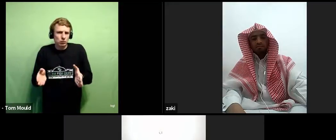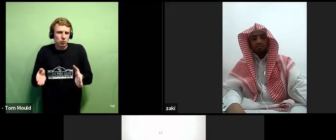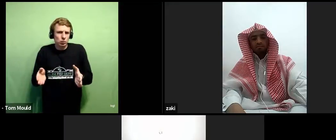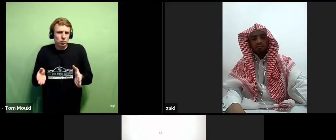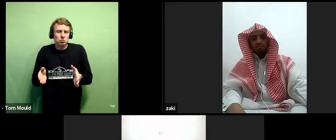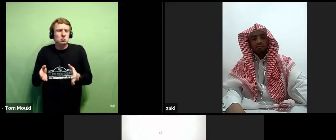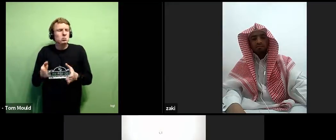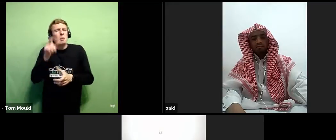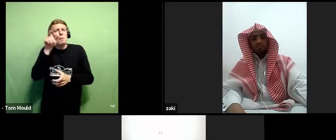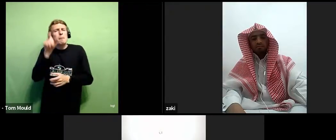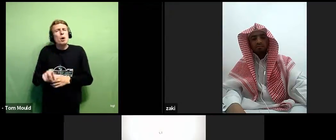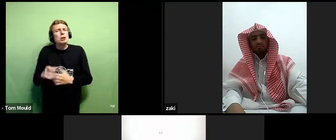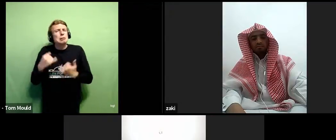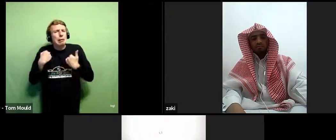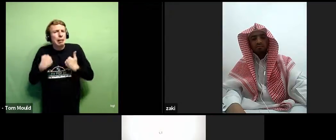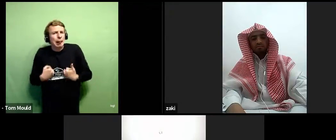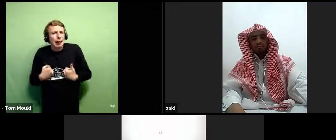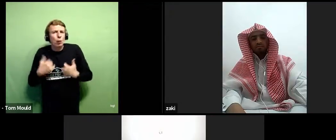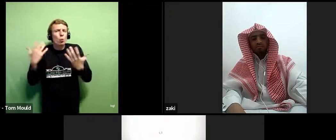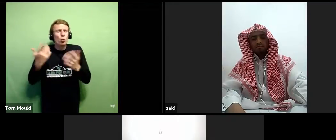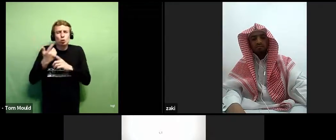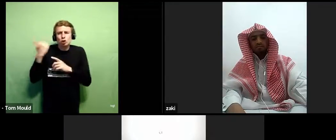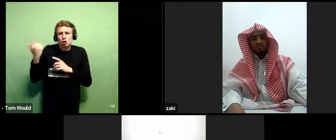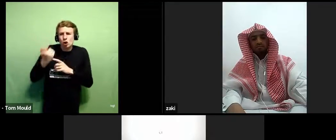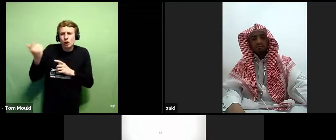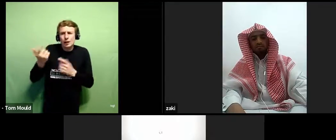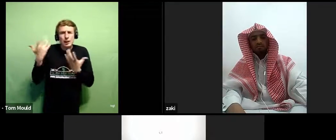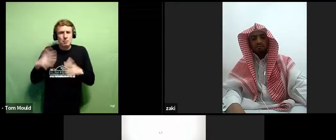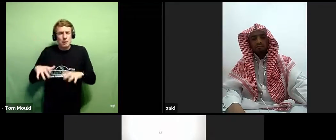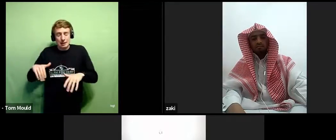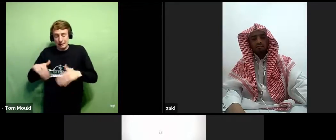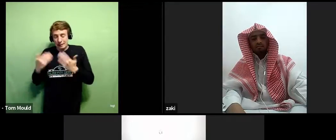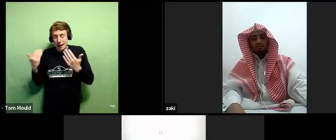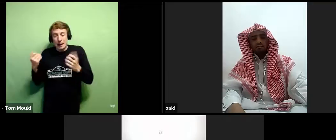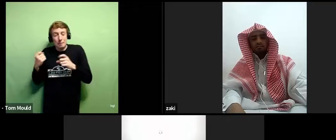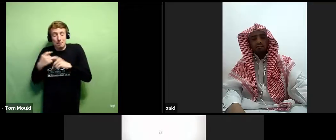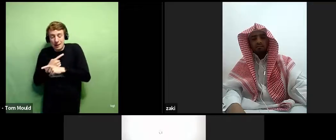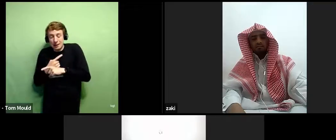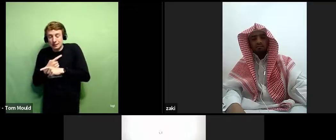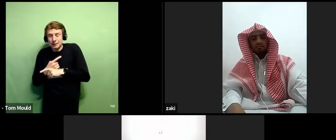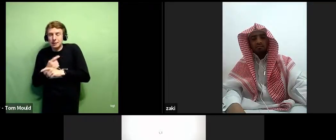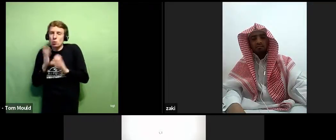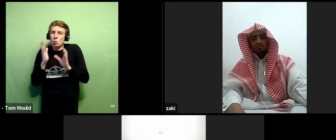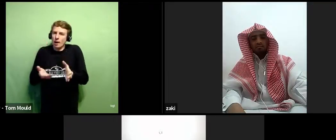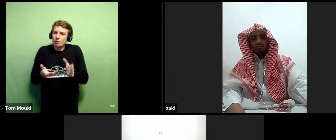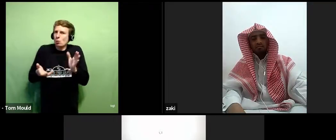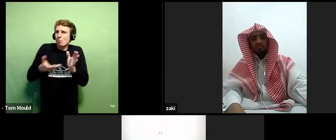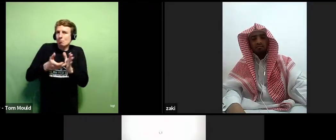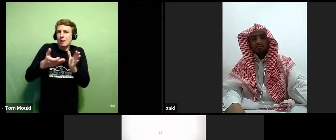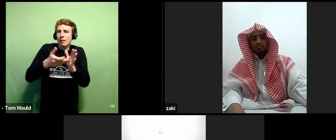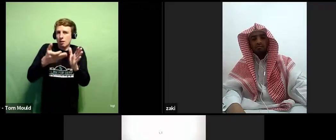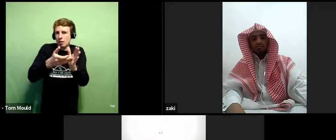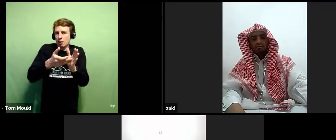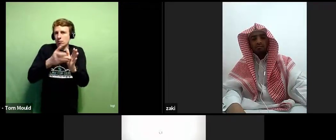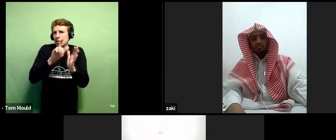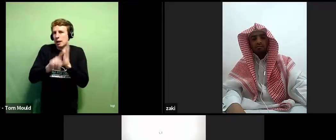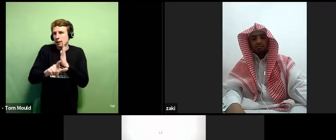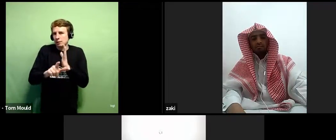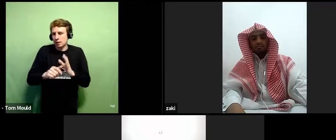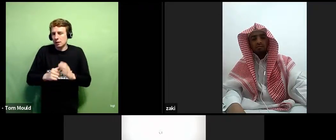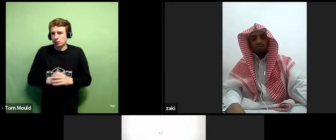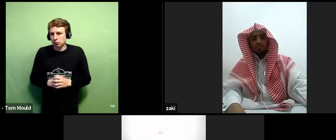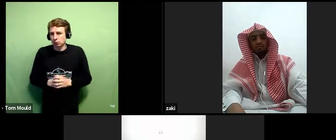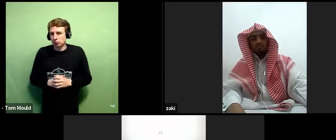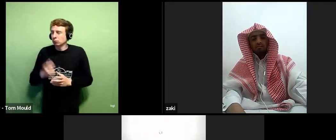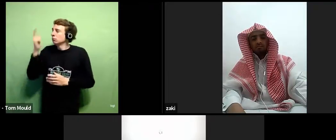same number of days which one missed must be made up from other days. Allah intends for you ease, and He does not